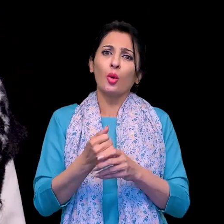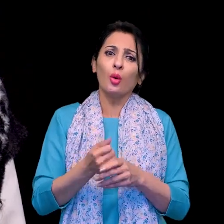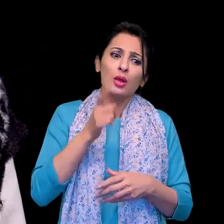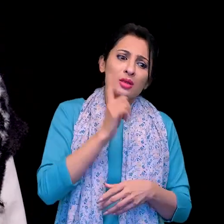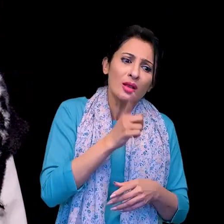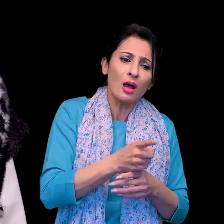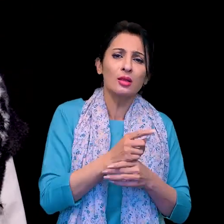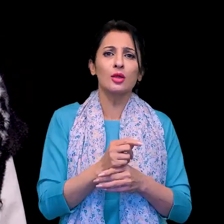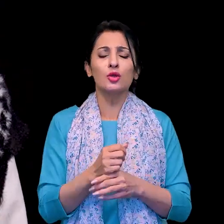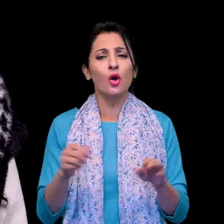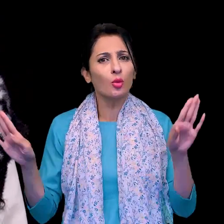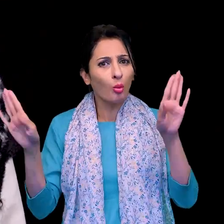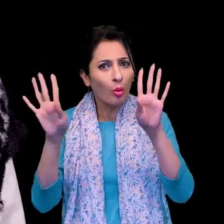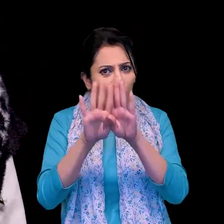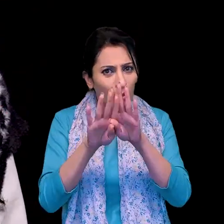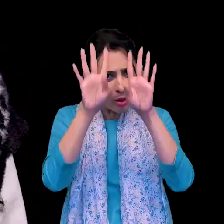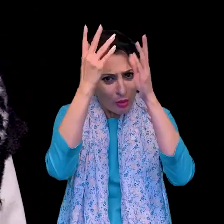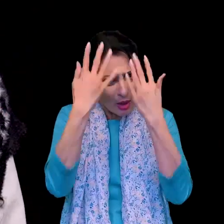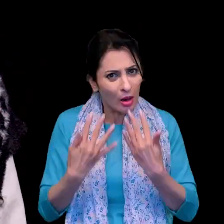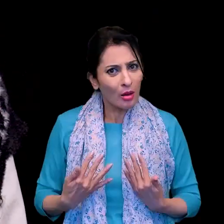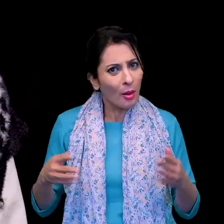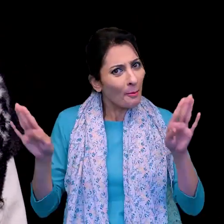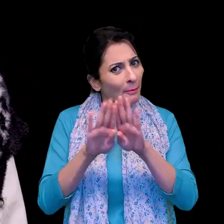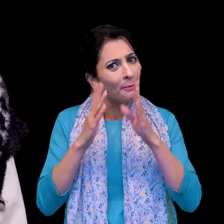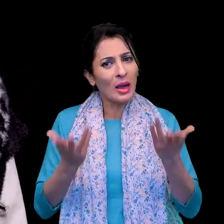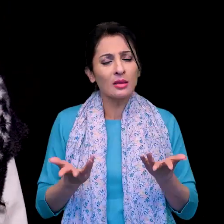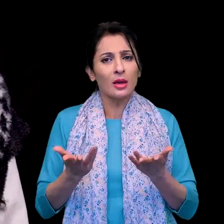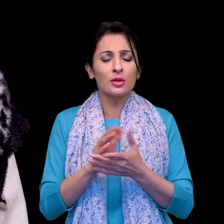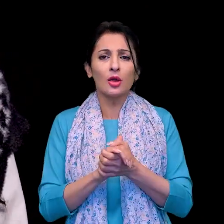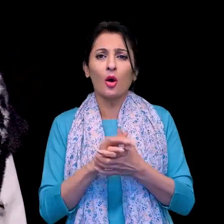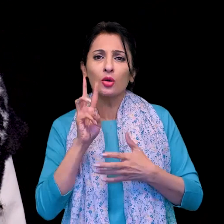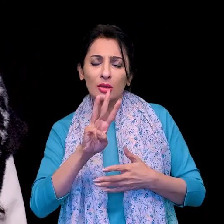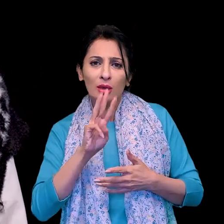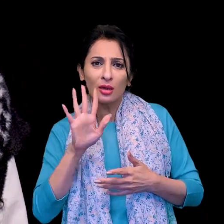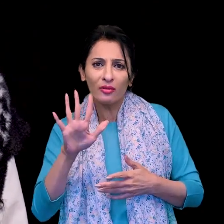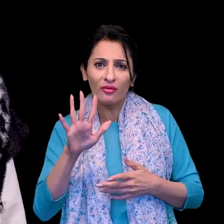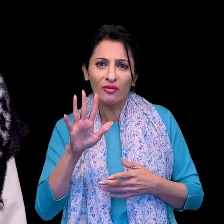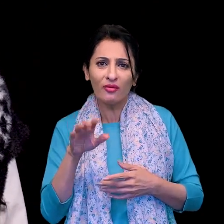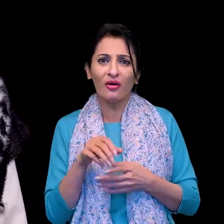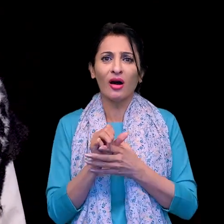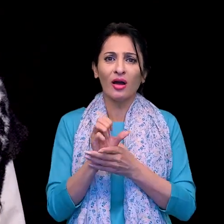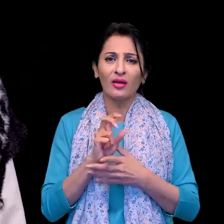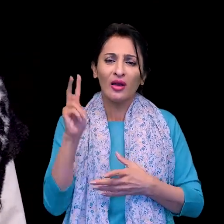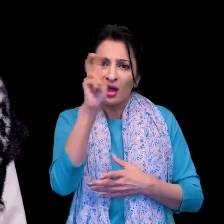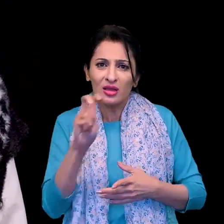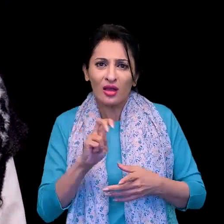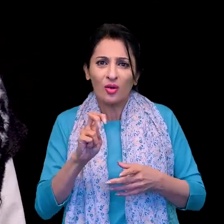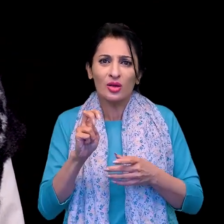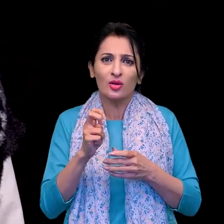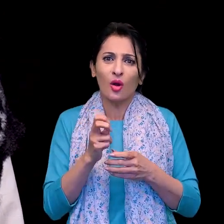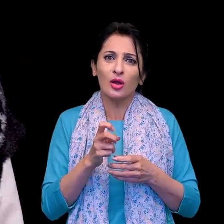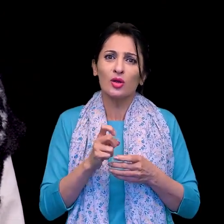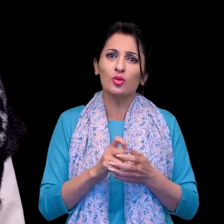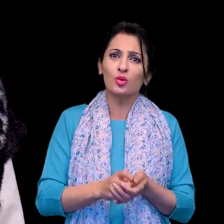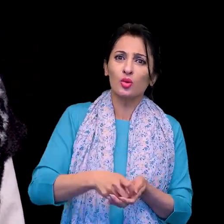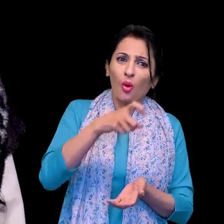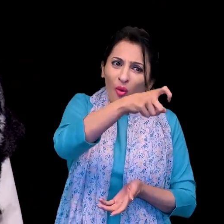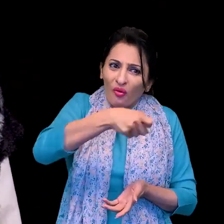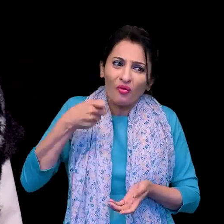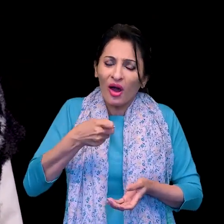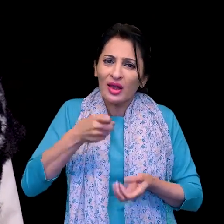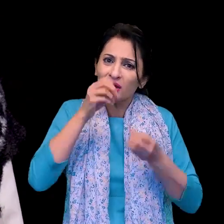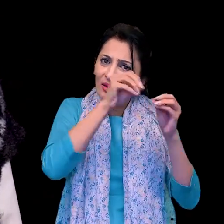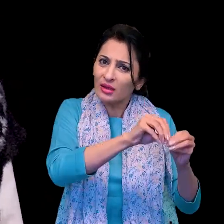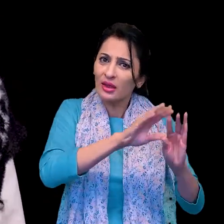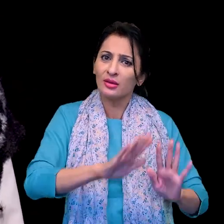in jail, while no one questioned why someone was sending sexually suggestive phone calls, and no